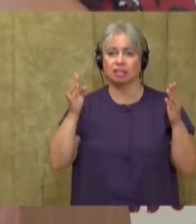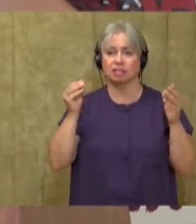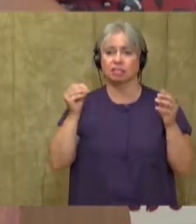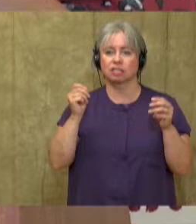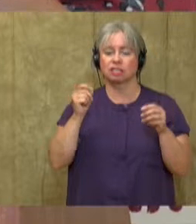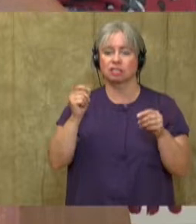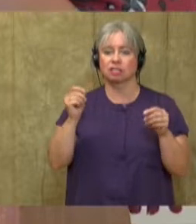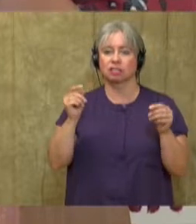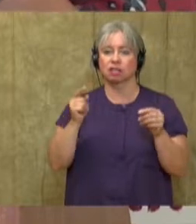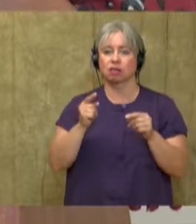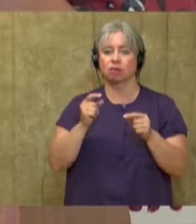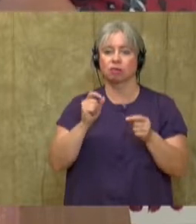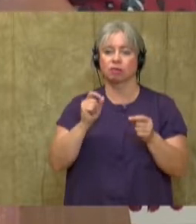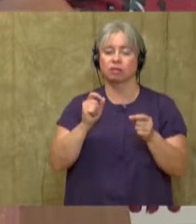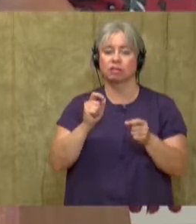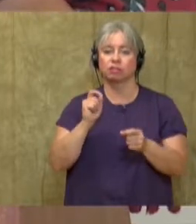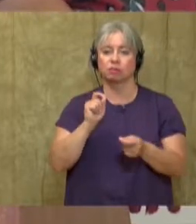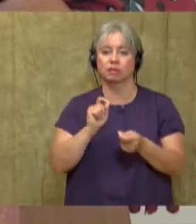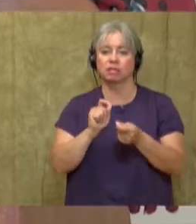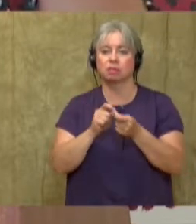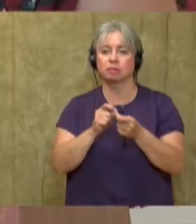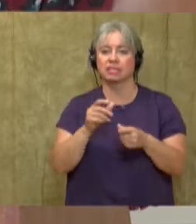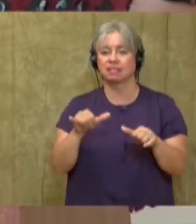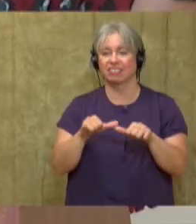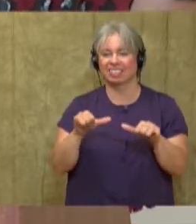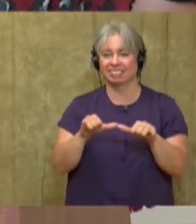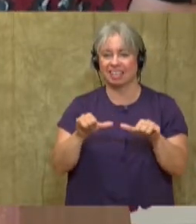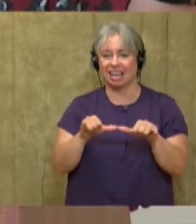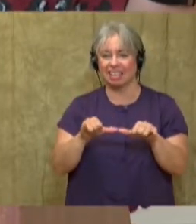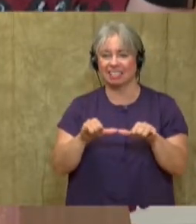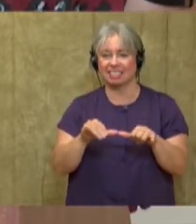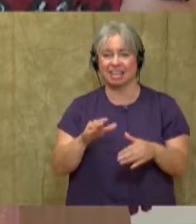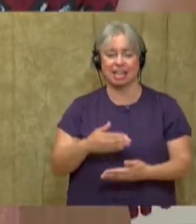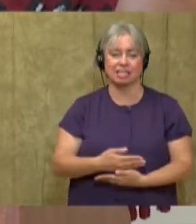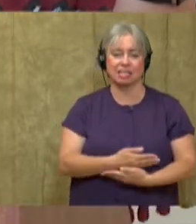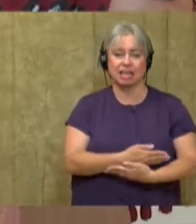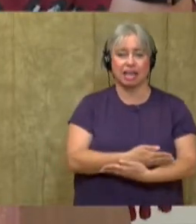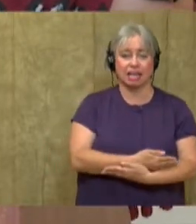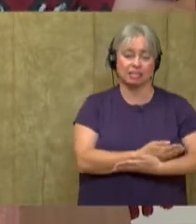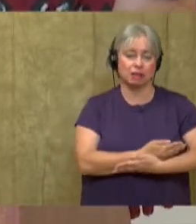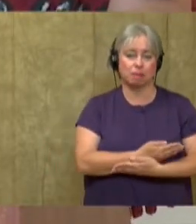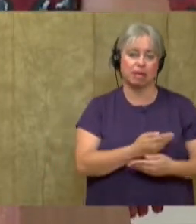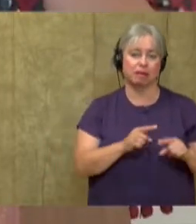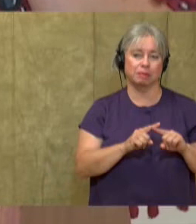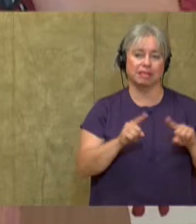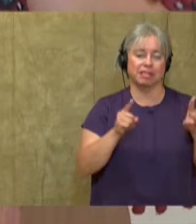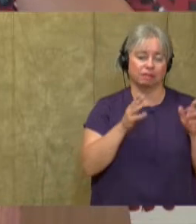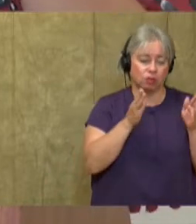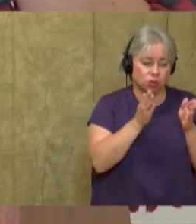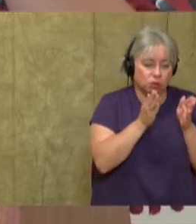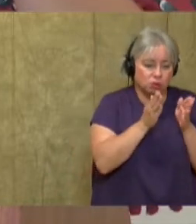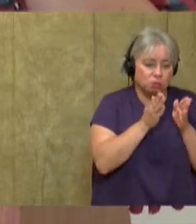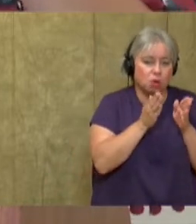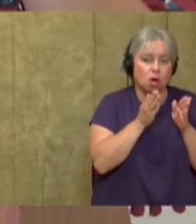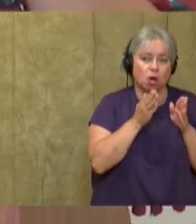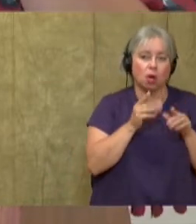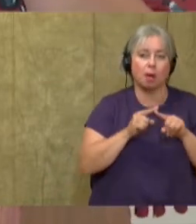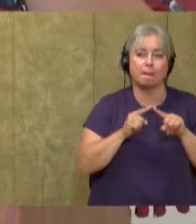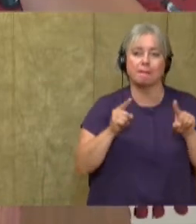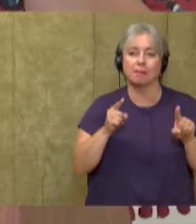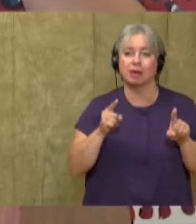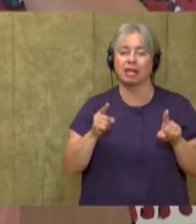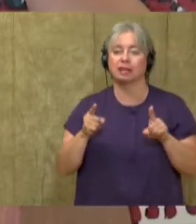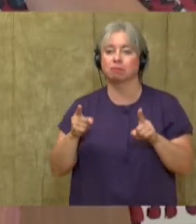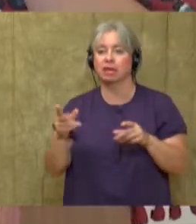certain size, because obviously I probably wouldn't wear the same size as a baby as an 11-year-old, but I'm probably in a